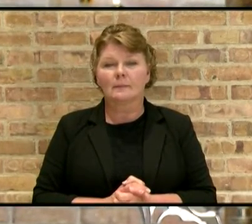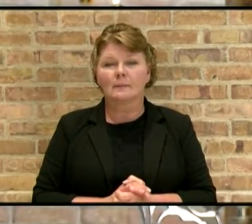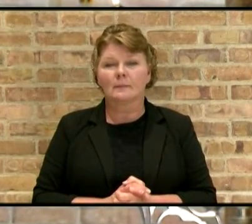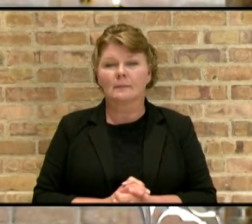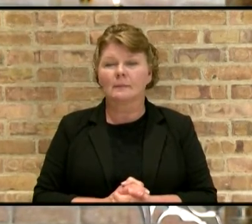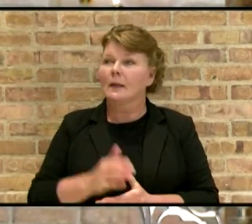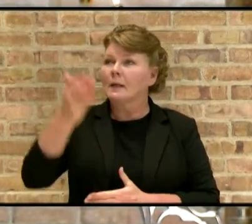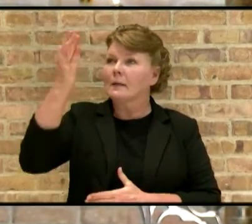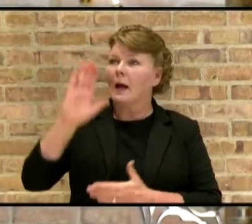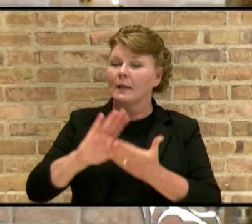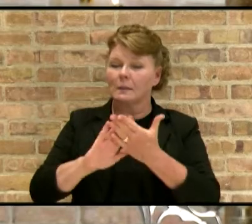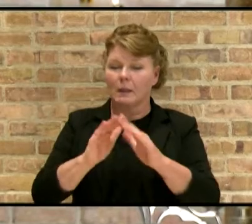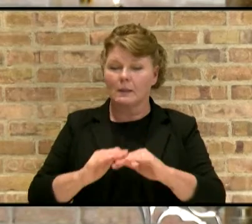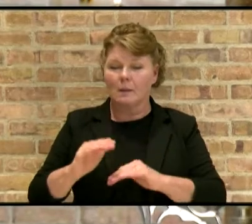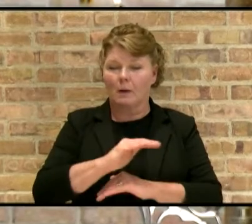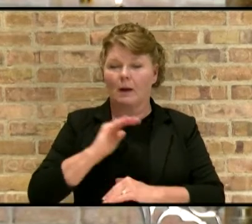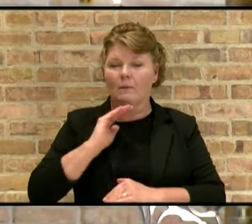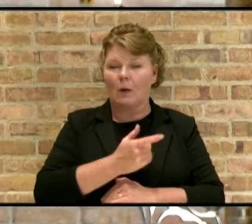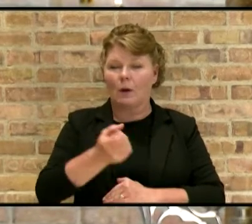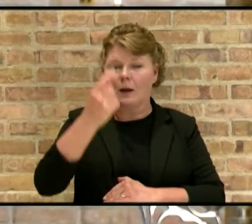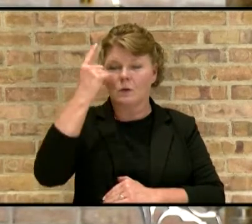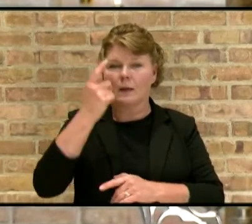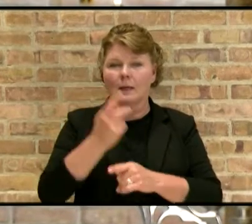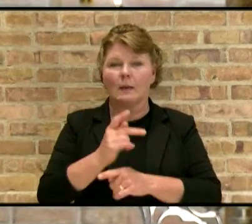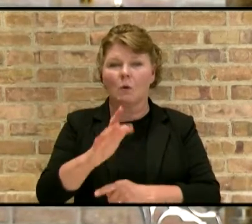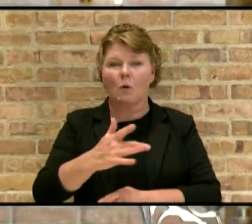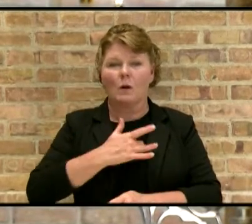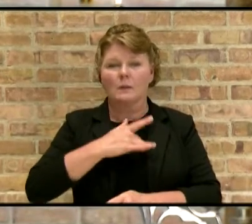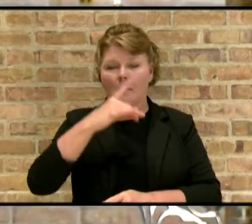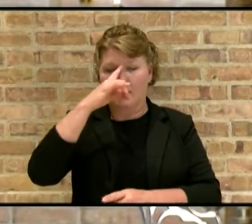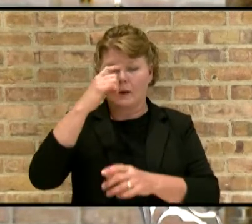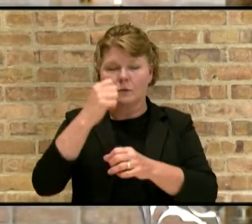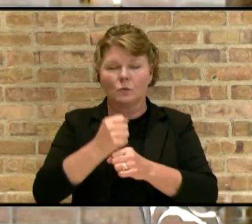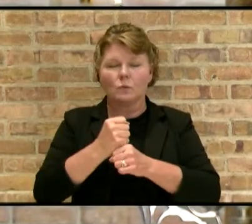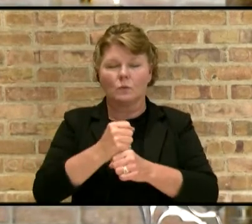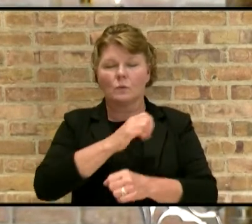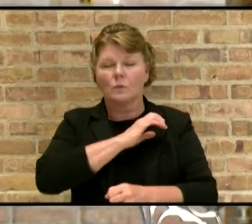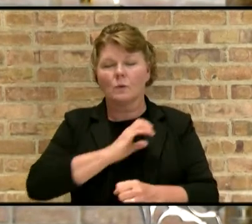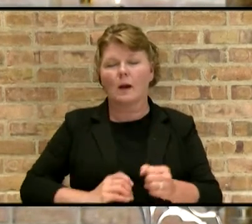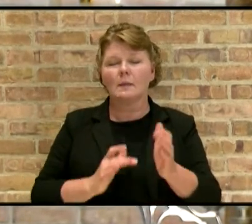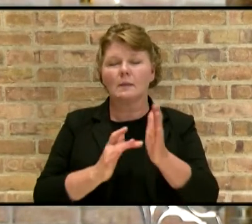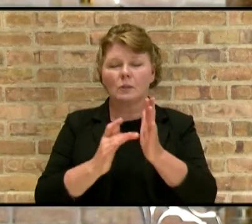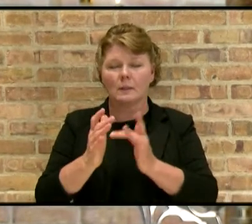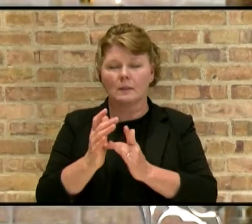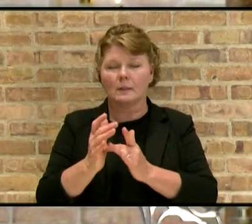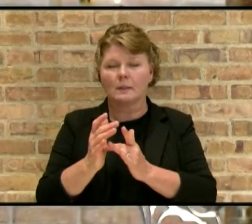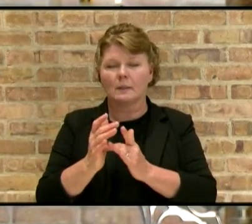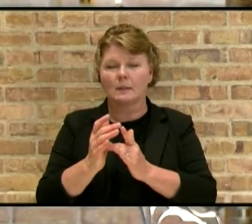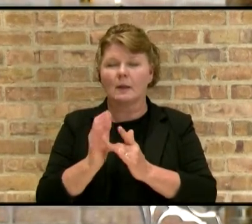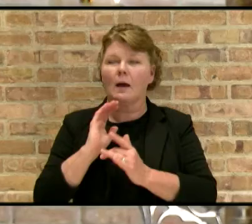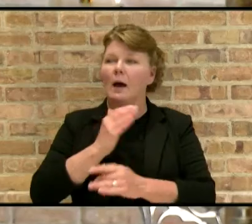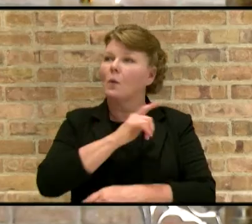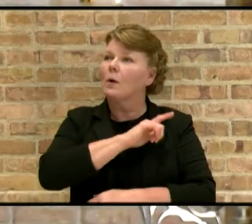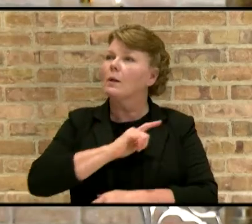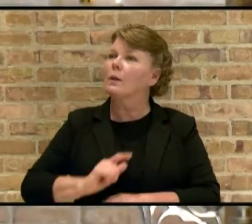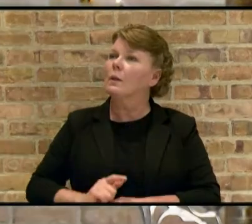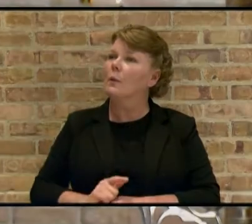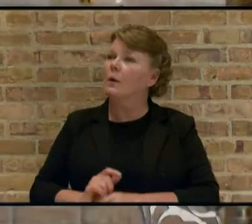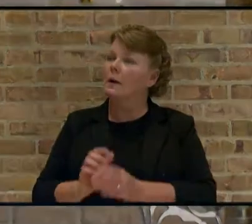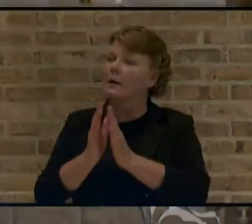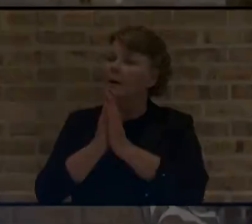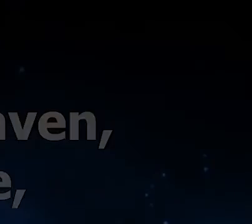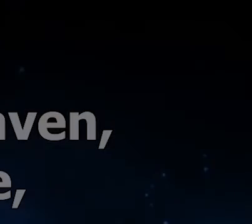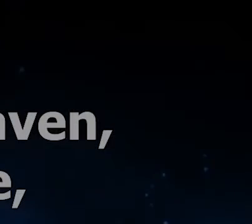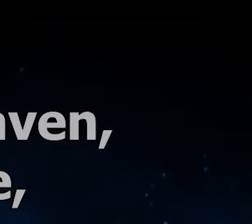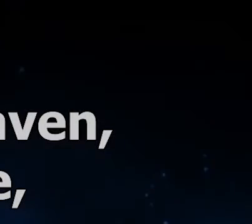The peace of God, which passes all human understanding, keep your hearts and your minds in Christ Jesus our Lord.